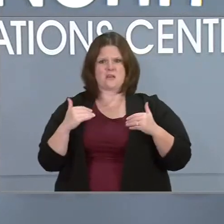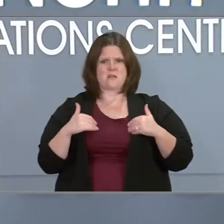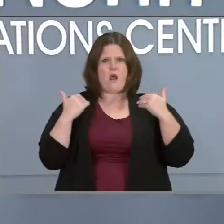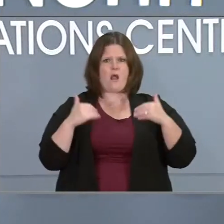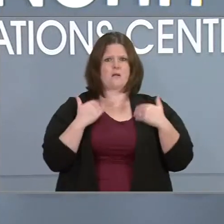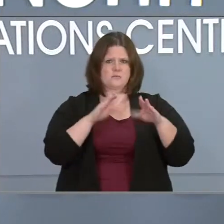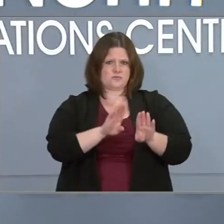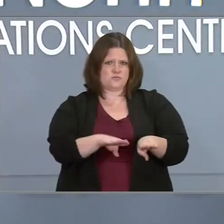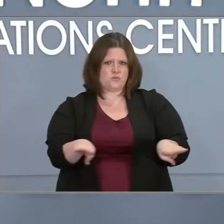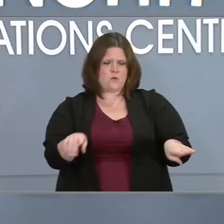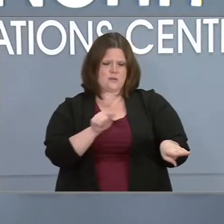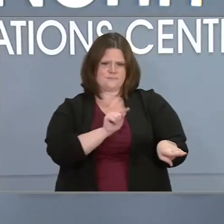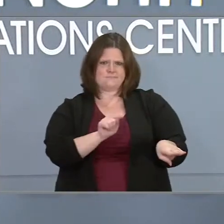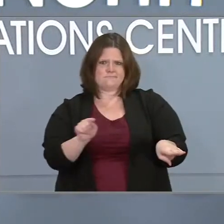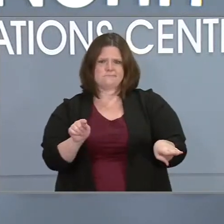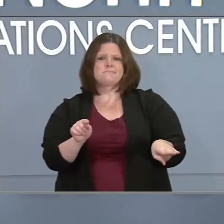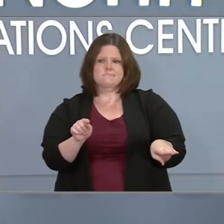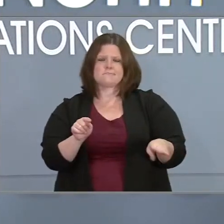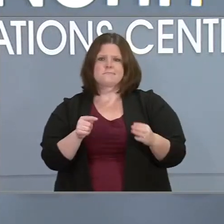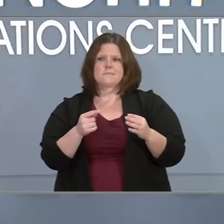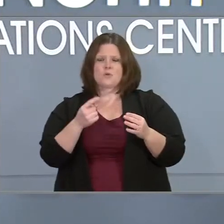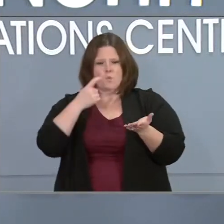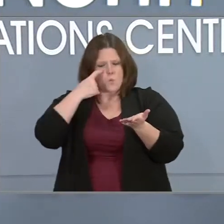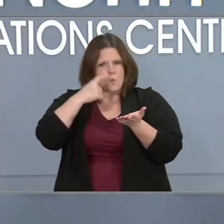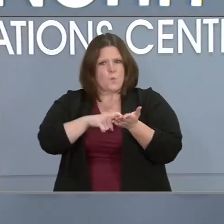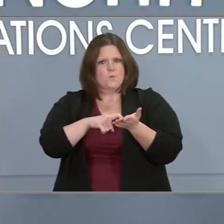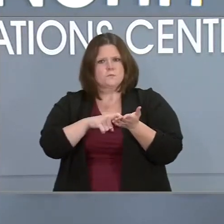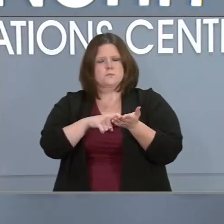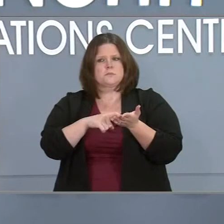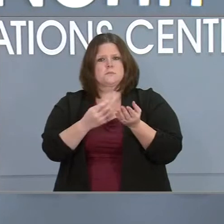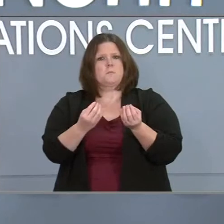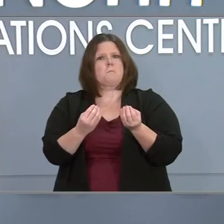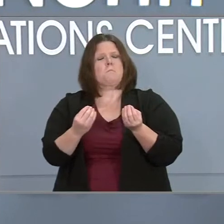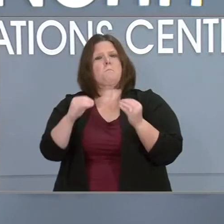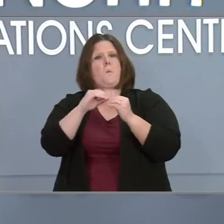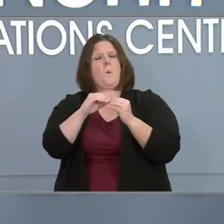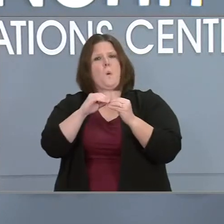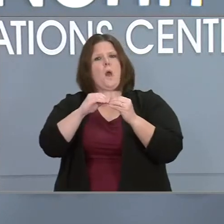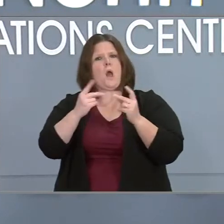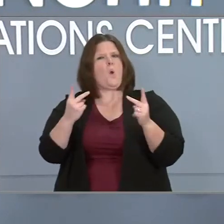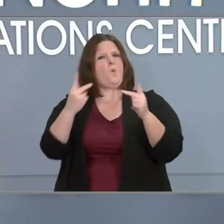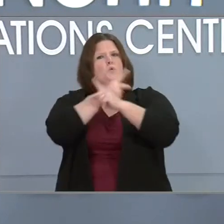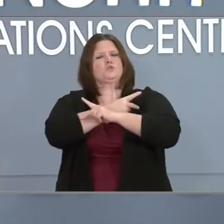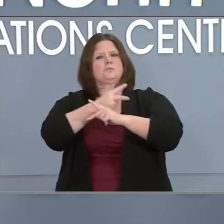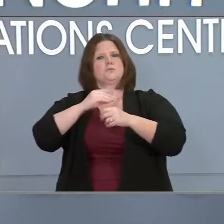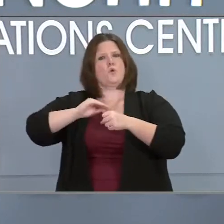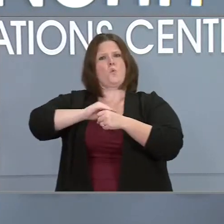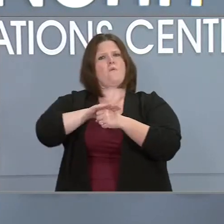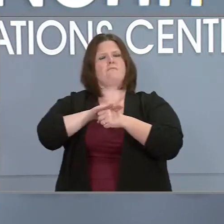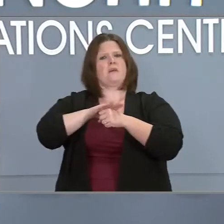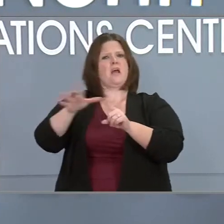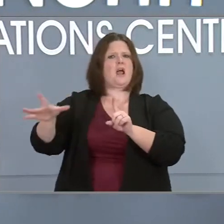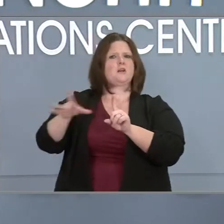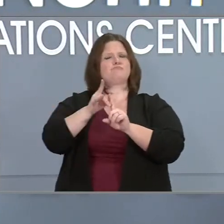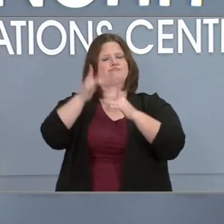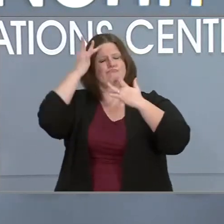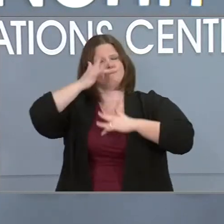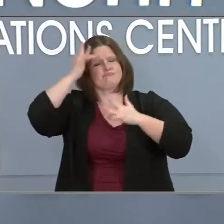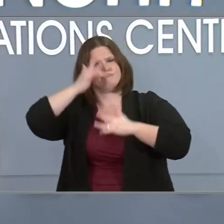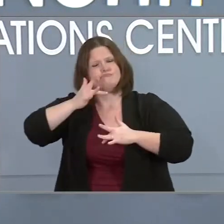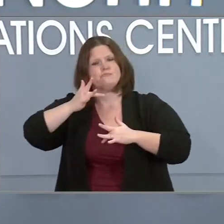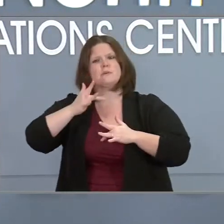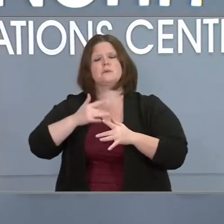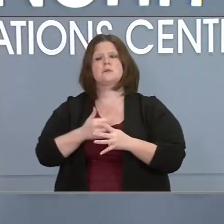us are starting to more and more show COVID sickness. What level is that concern,